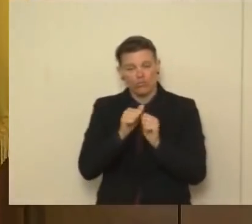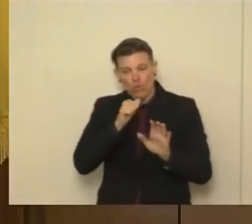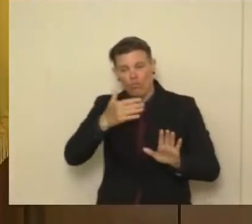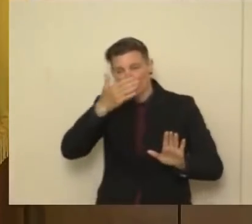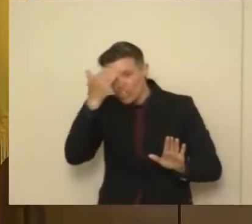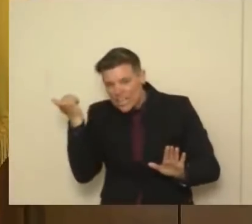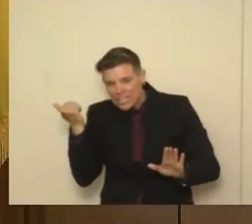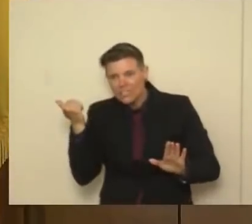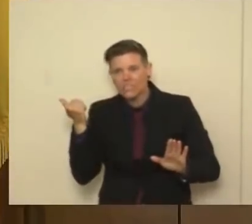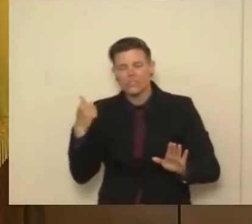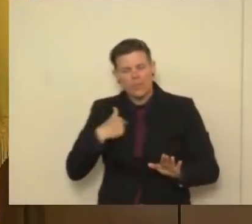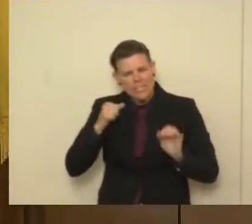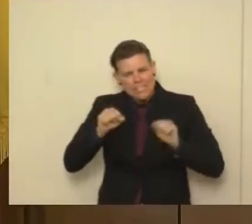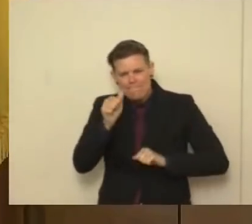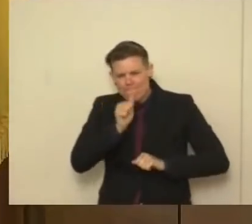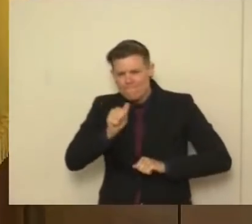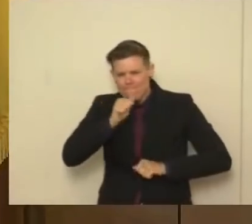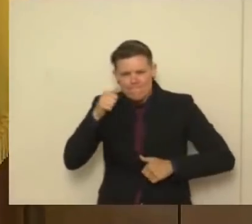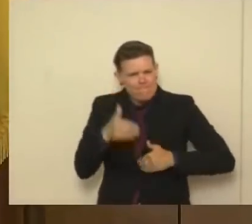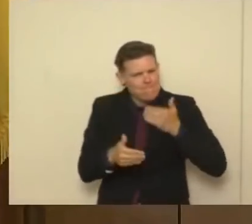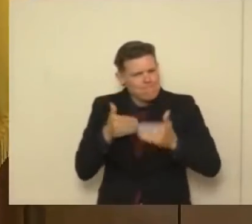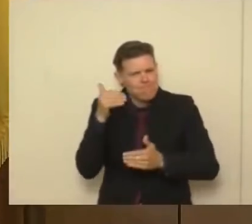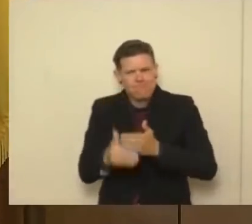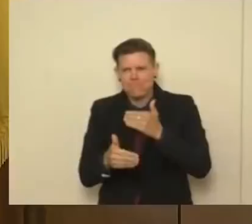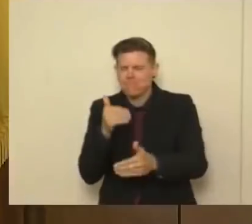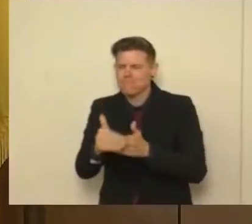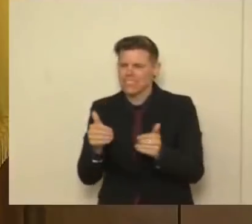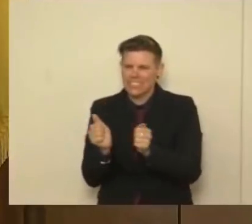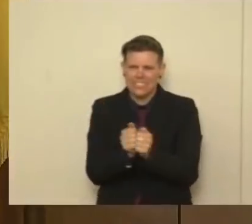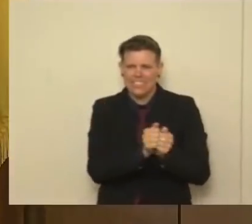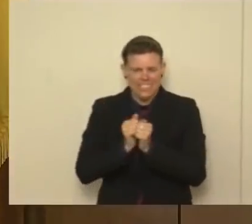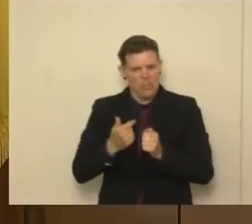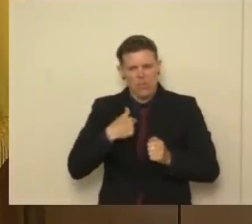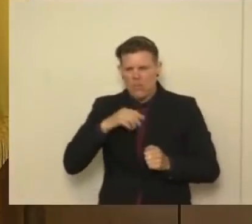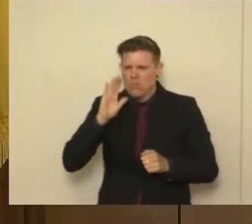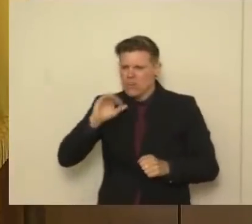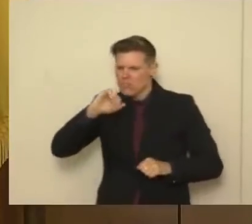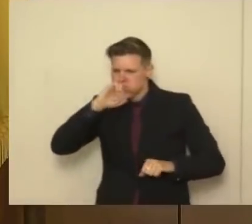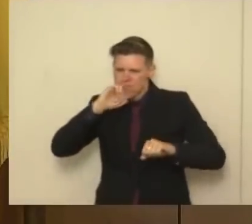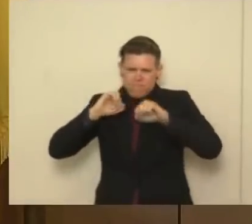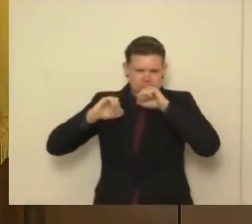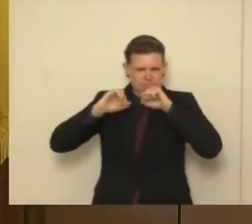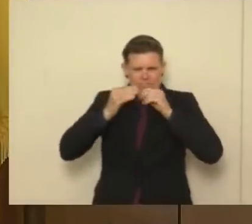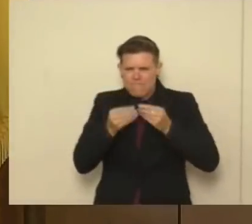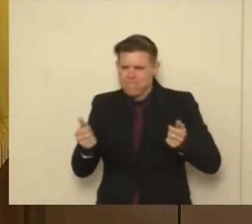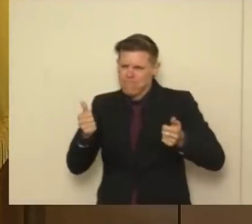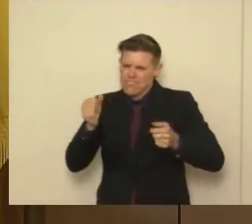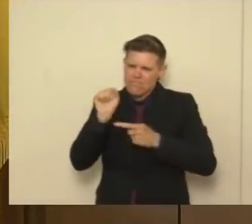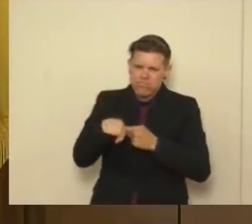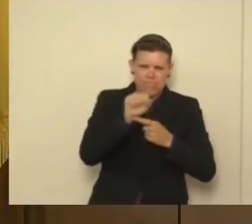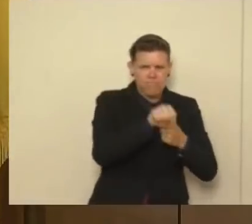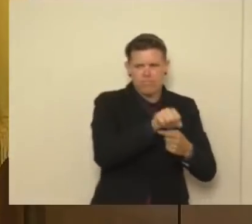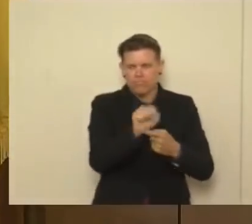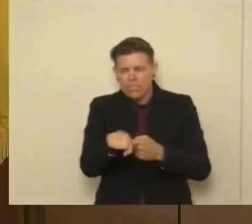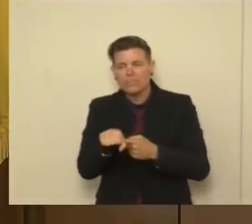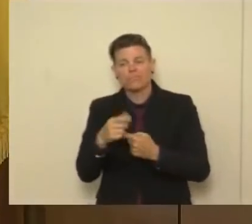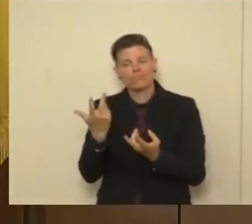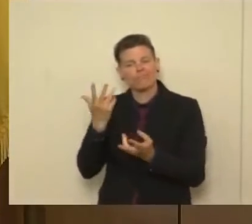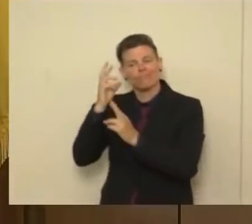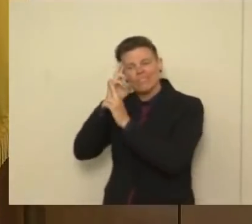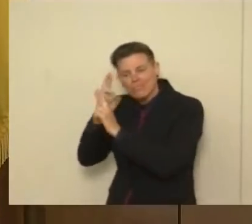get through COVID-19. We can get through anything. We're New Mexicans. And we can do that by respecting each other and being kind to each